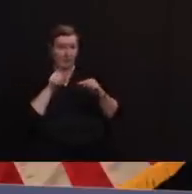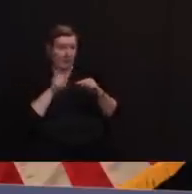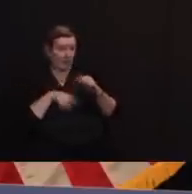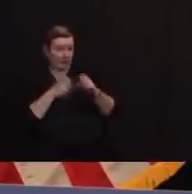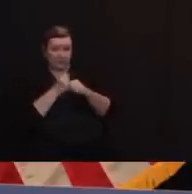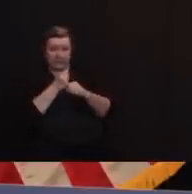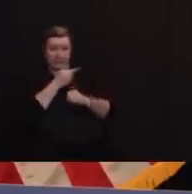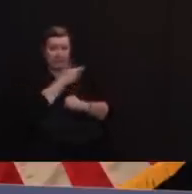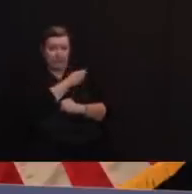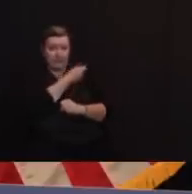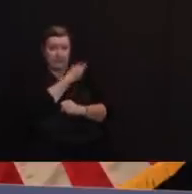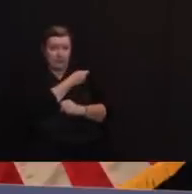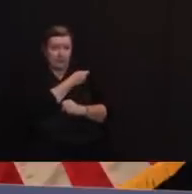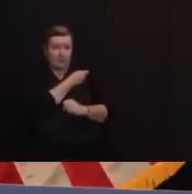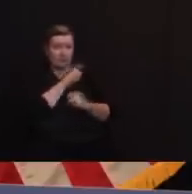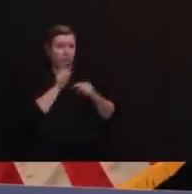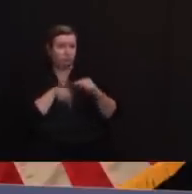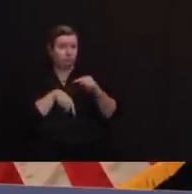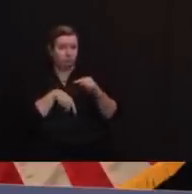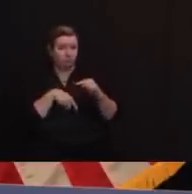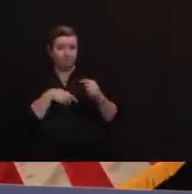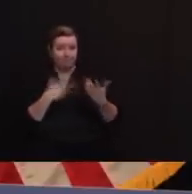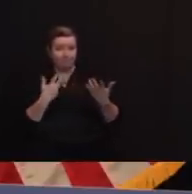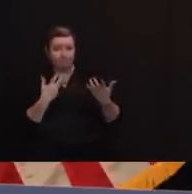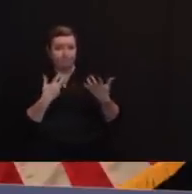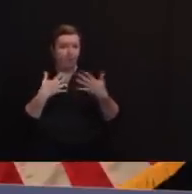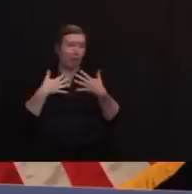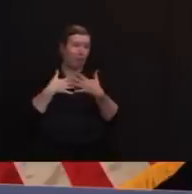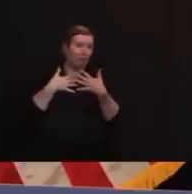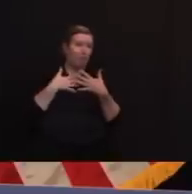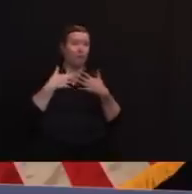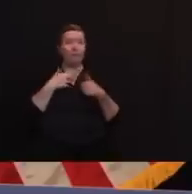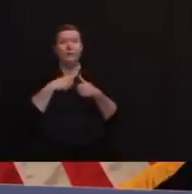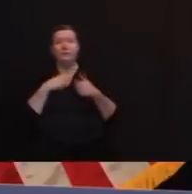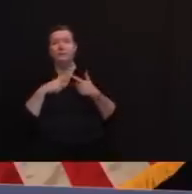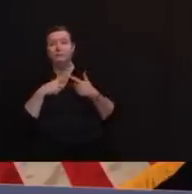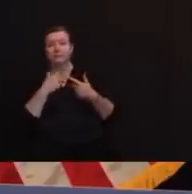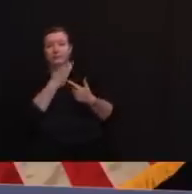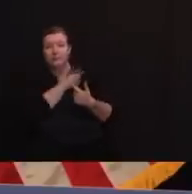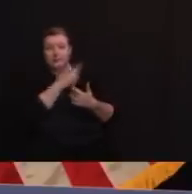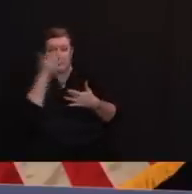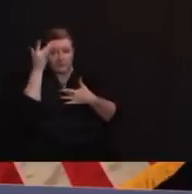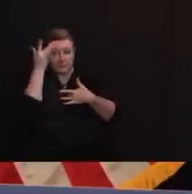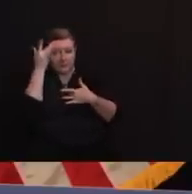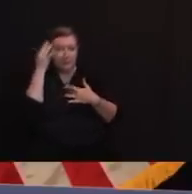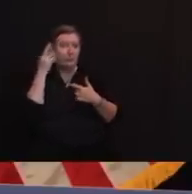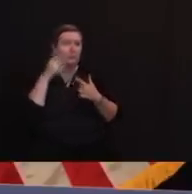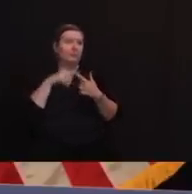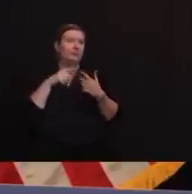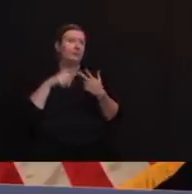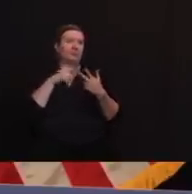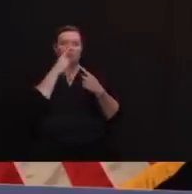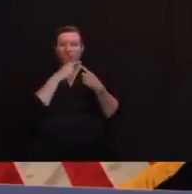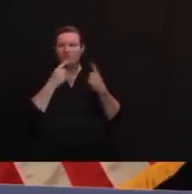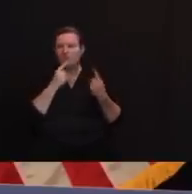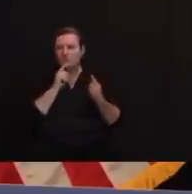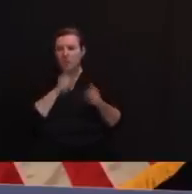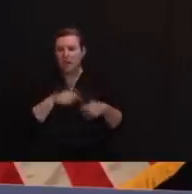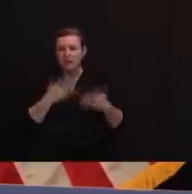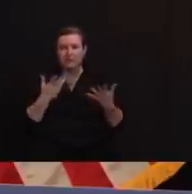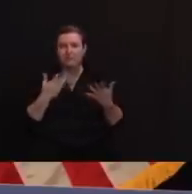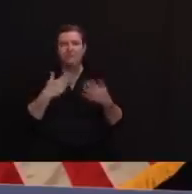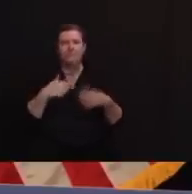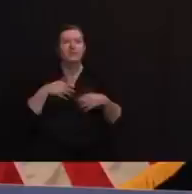can't get vaccinated, because they are hesitant to get vaccinated, for whatever reason they don't get vaccinated, that there's enough immunity